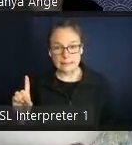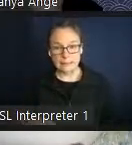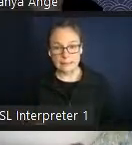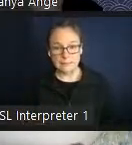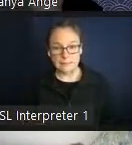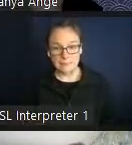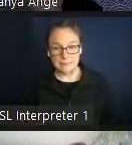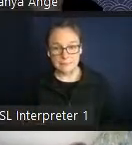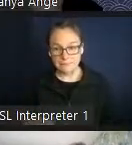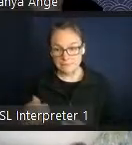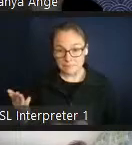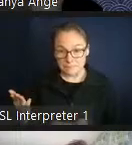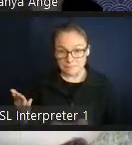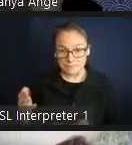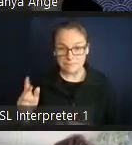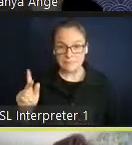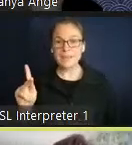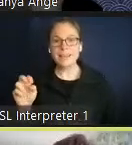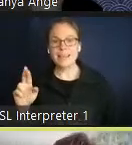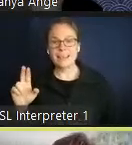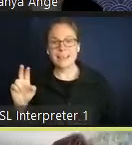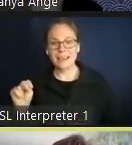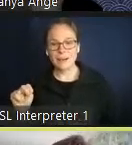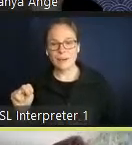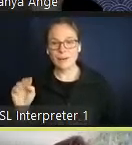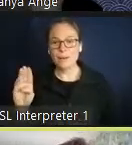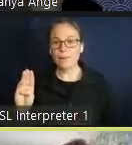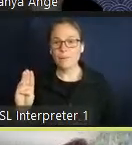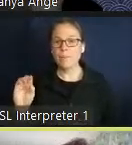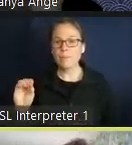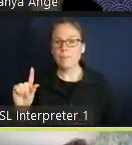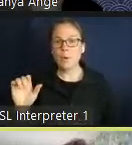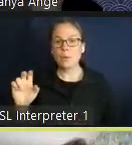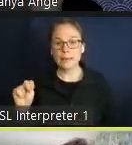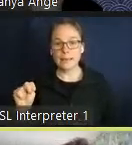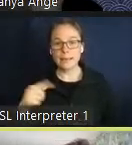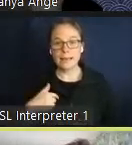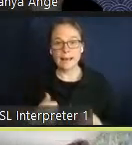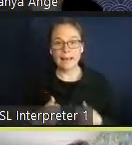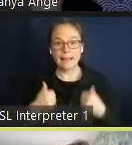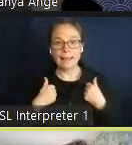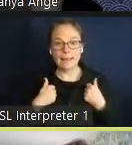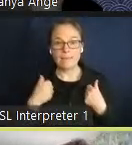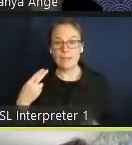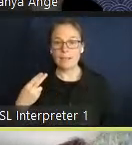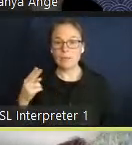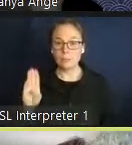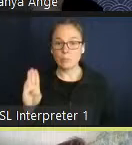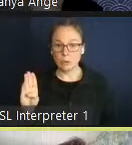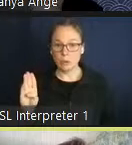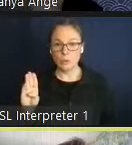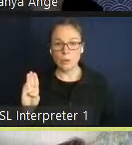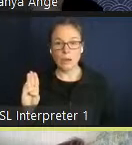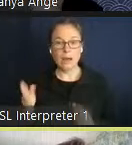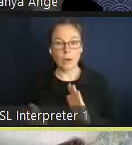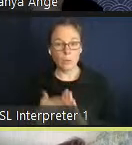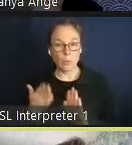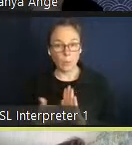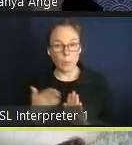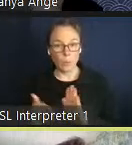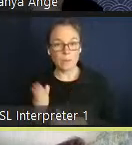Go ahead, Karen. So I'm Karen Boland. I'm a resident of Hillsborough. I own a business in